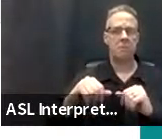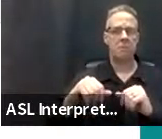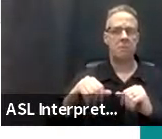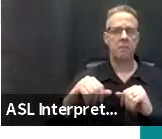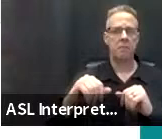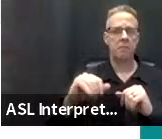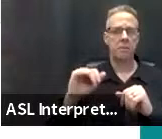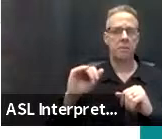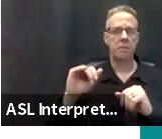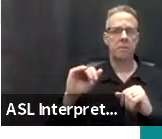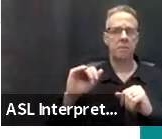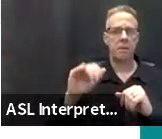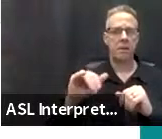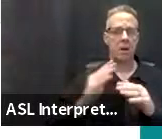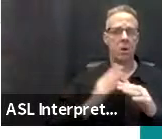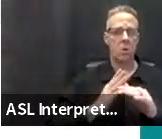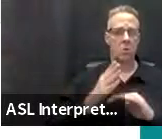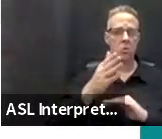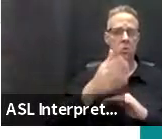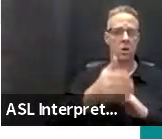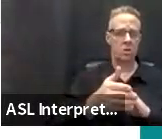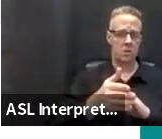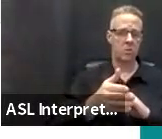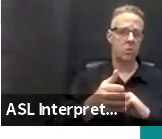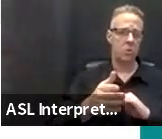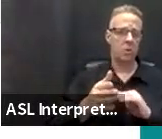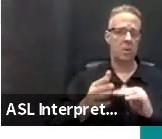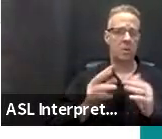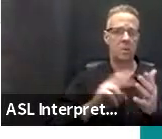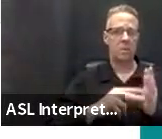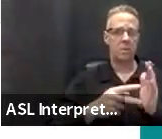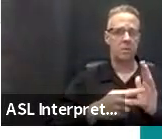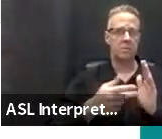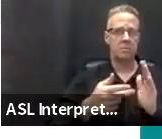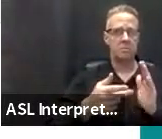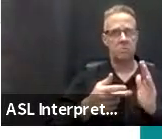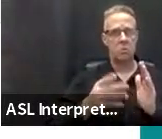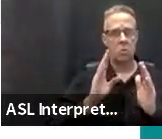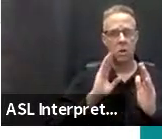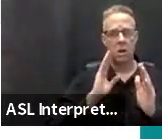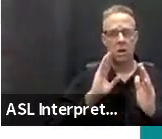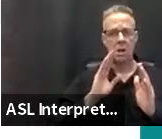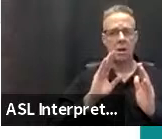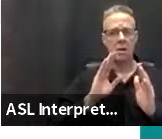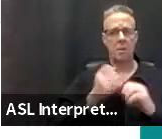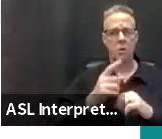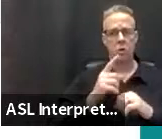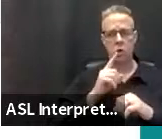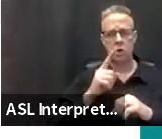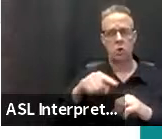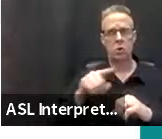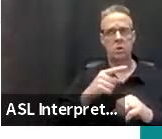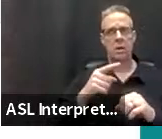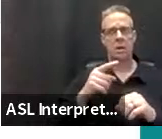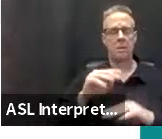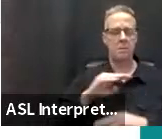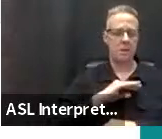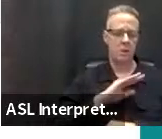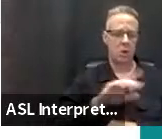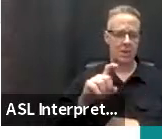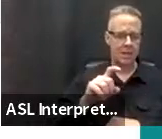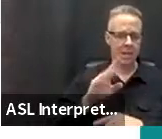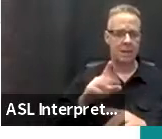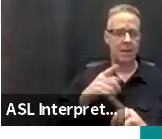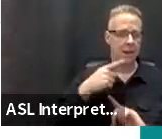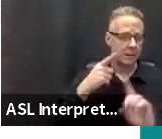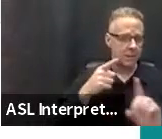that particular crossing would respond to the desire lines, the needs, the destinations that